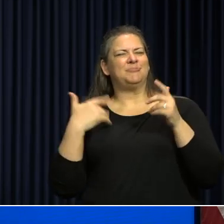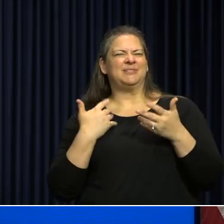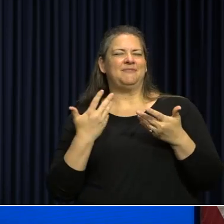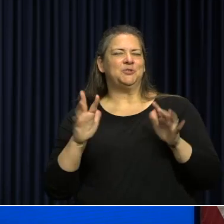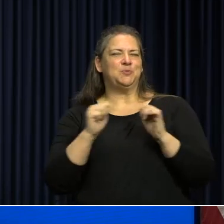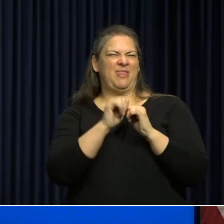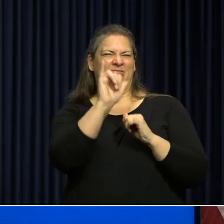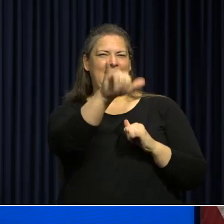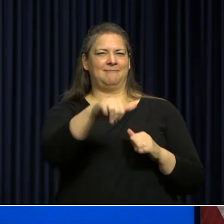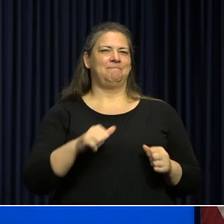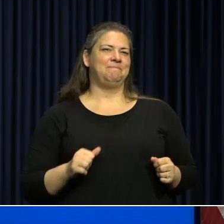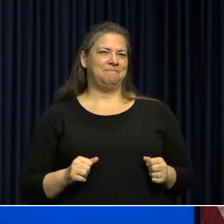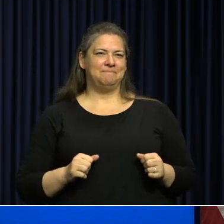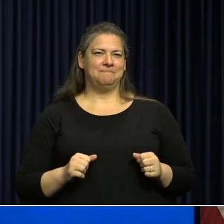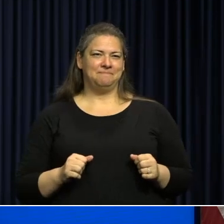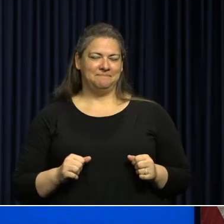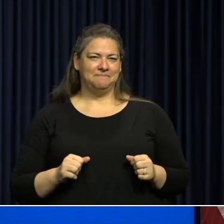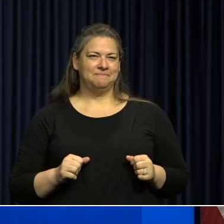with.